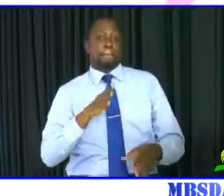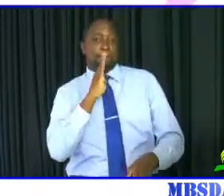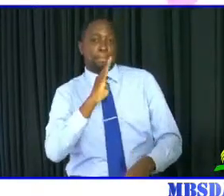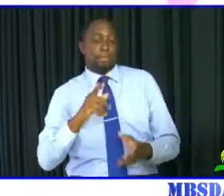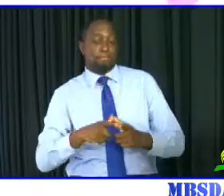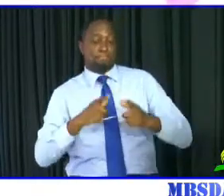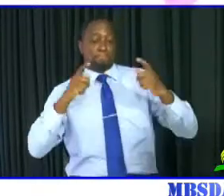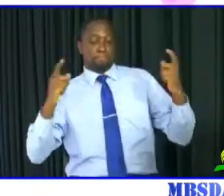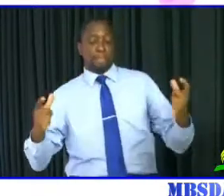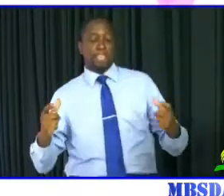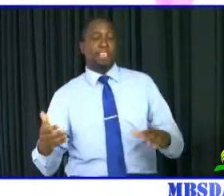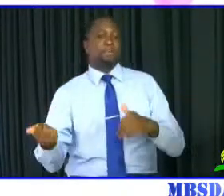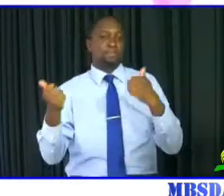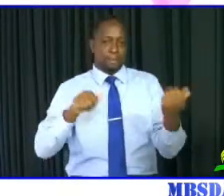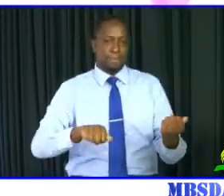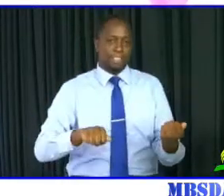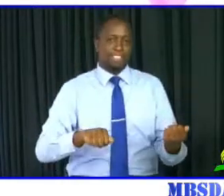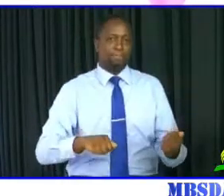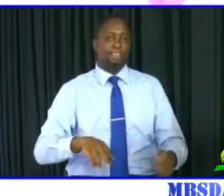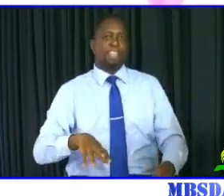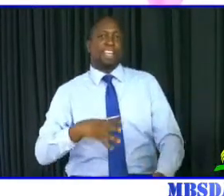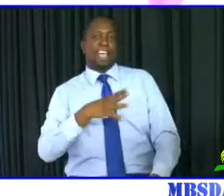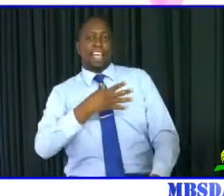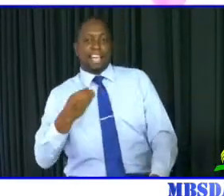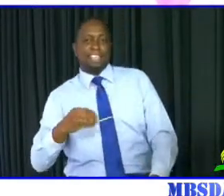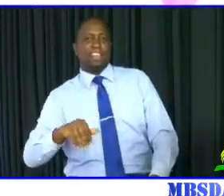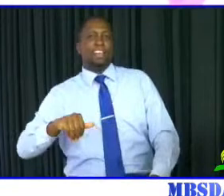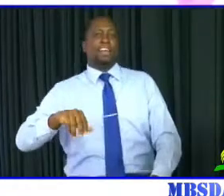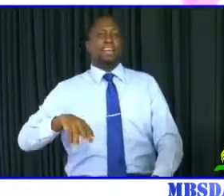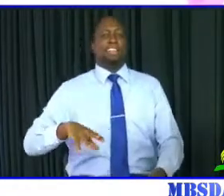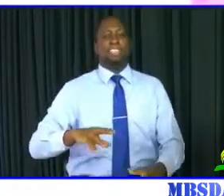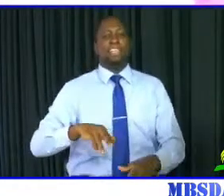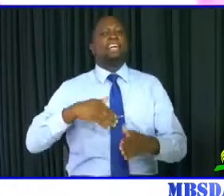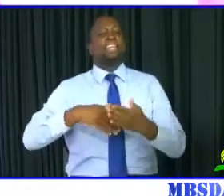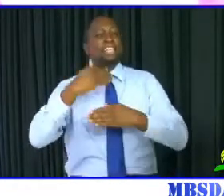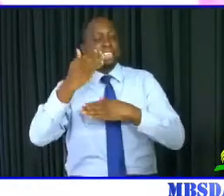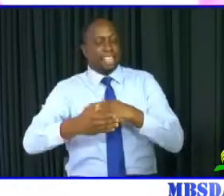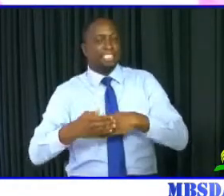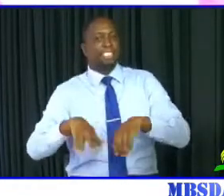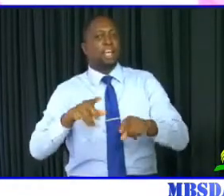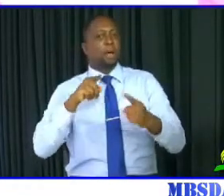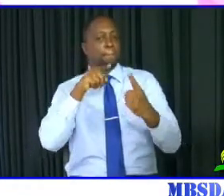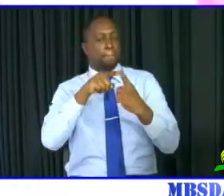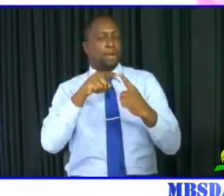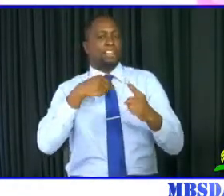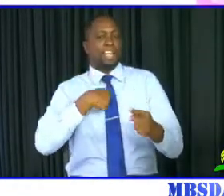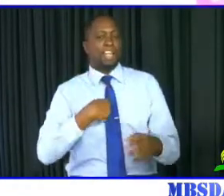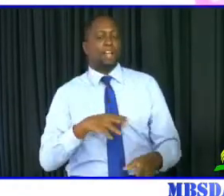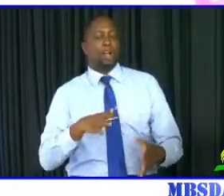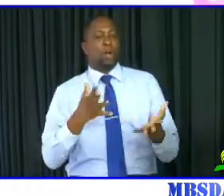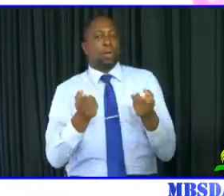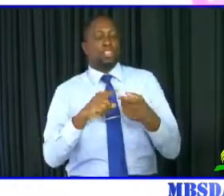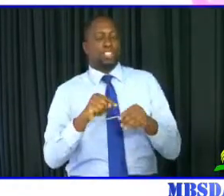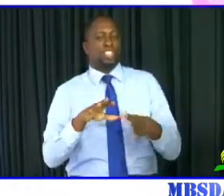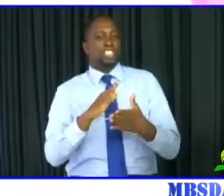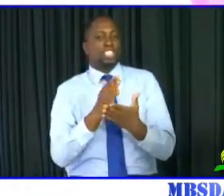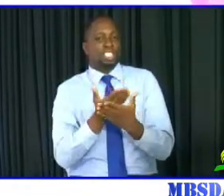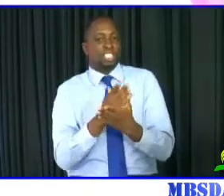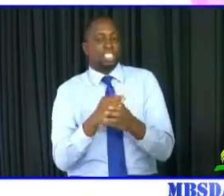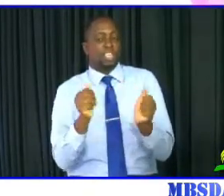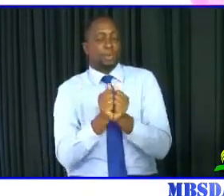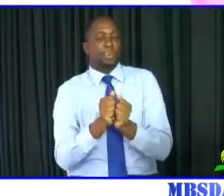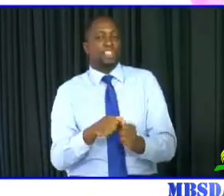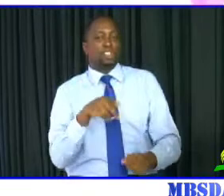have another big announcement, which I will make a little later. I will make it later in the week. We have a